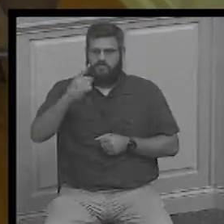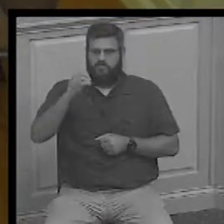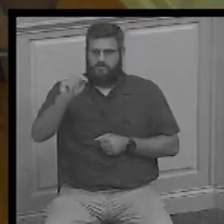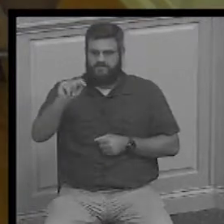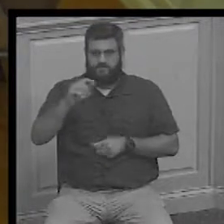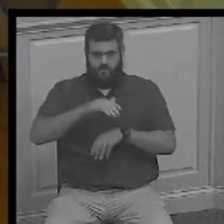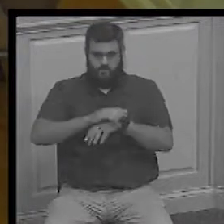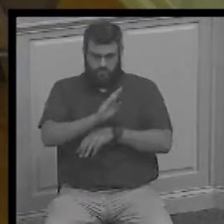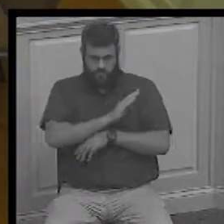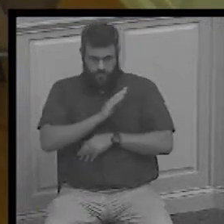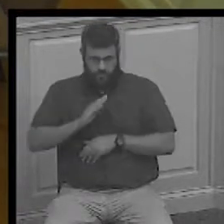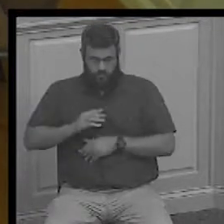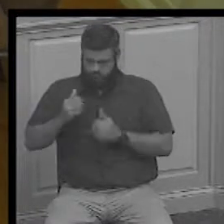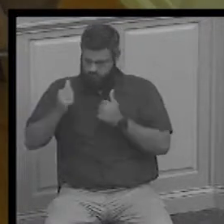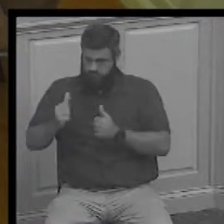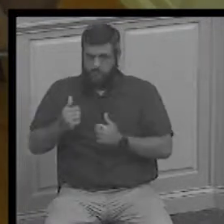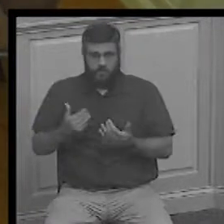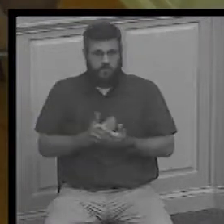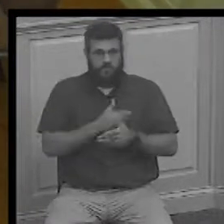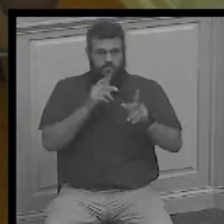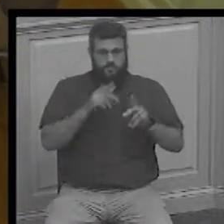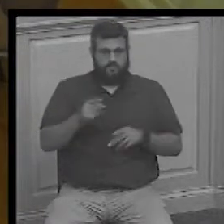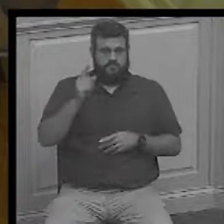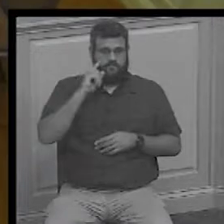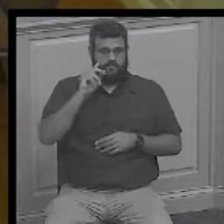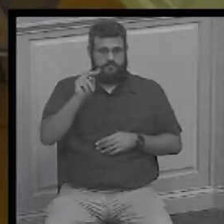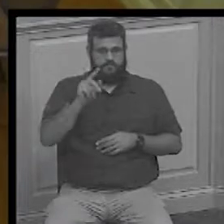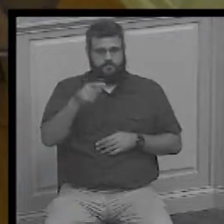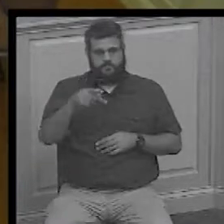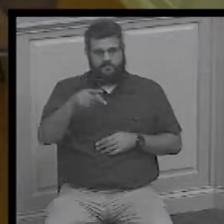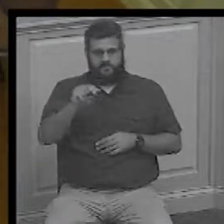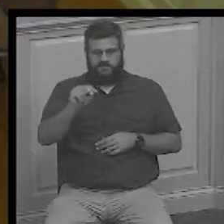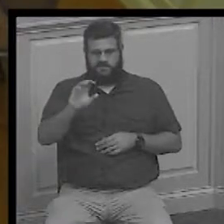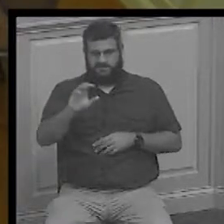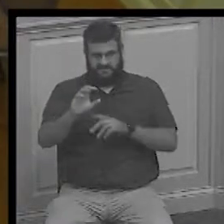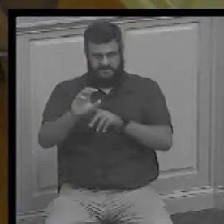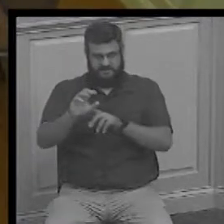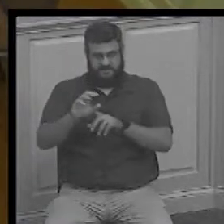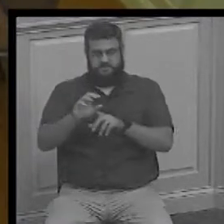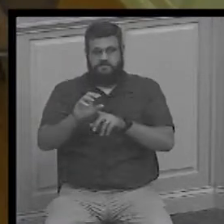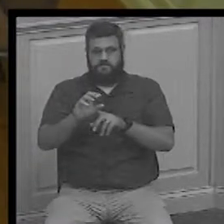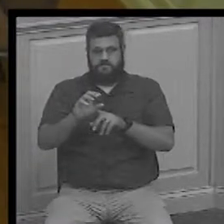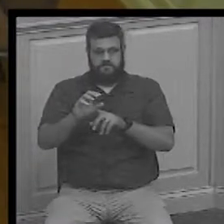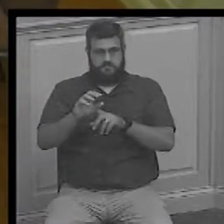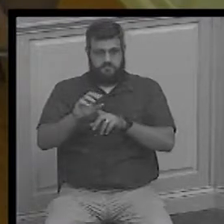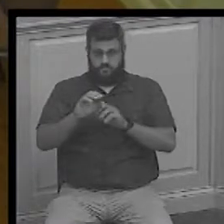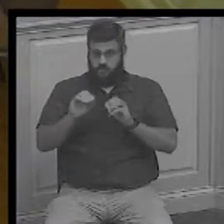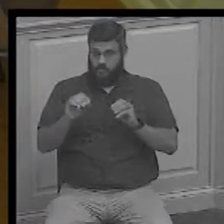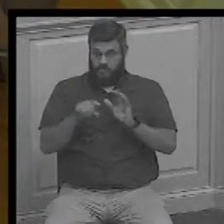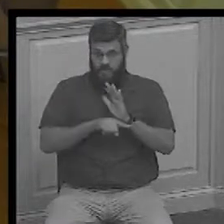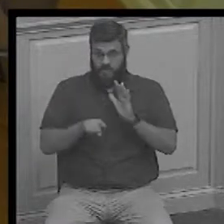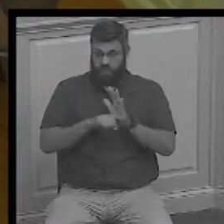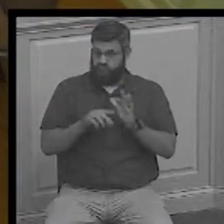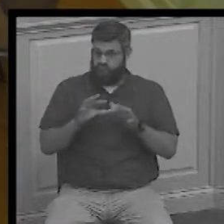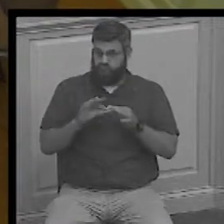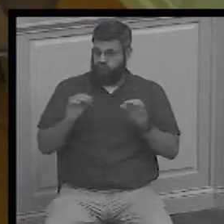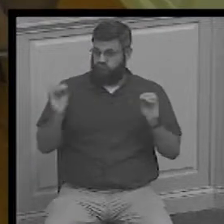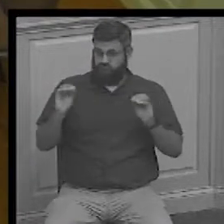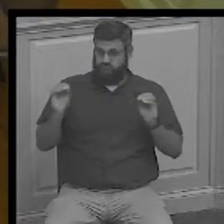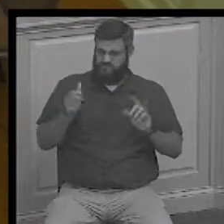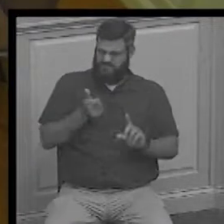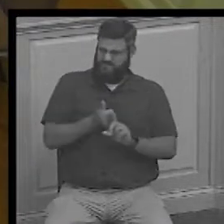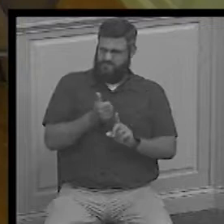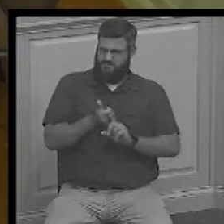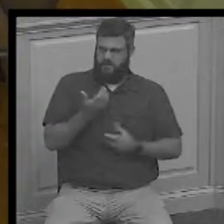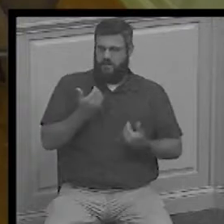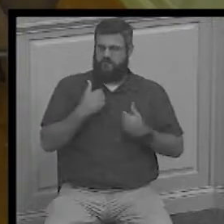new person in place for P&Z. I don't think that he'd have anything negative to say about what you're doing, but he might have some comments